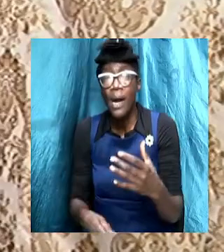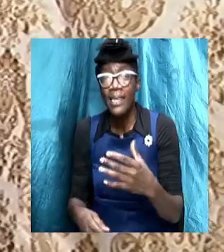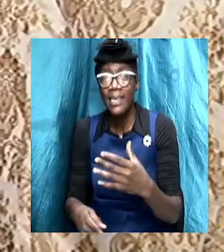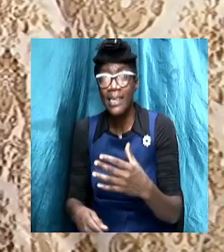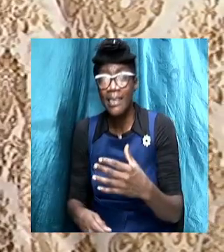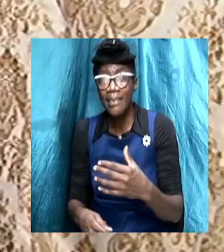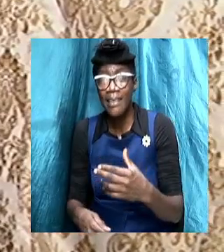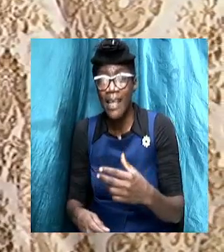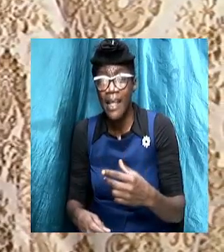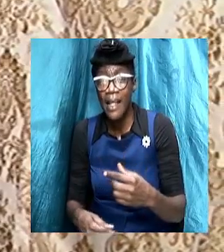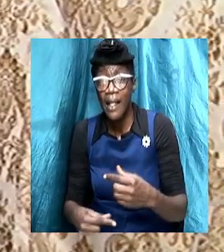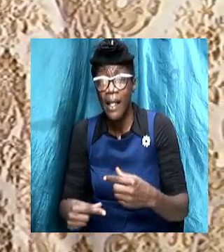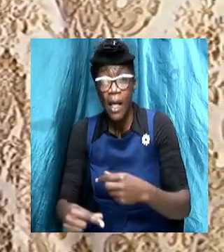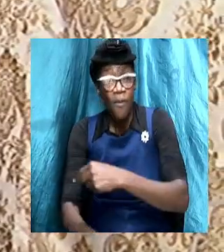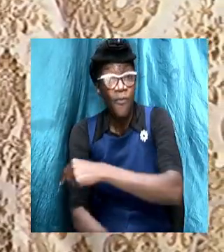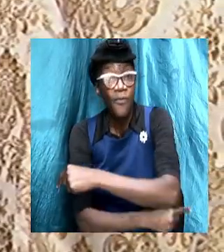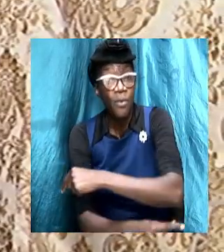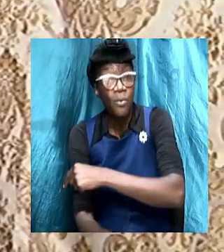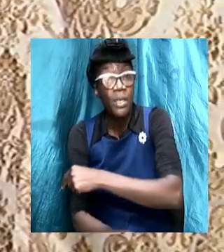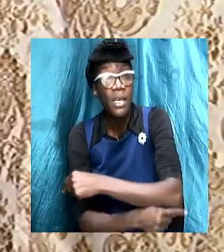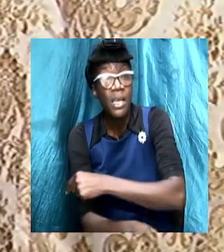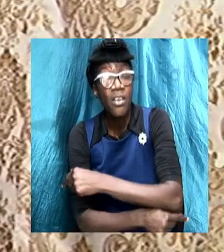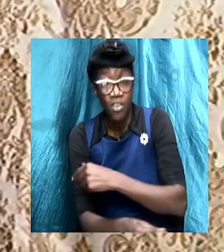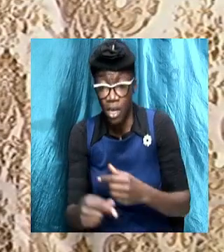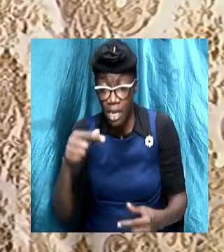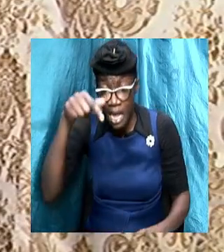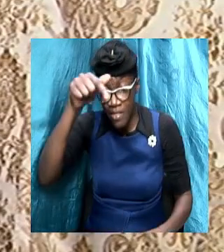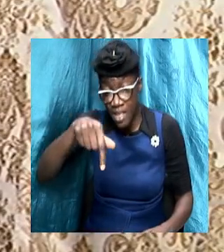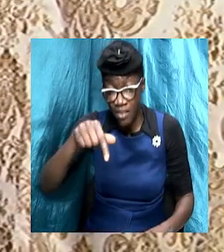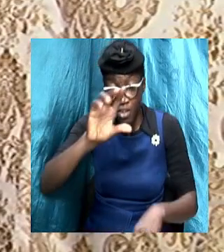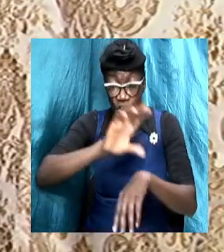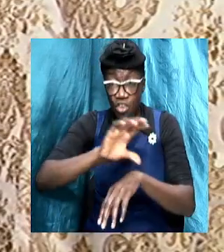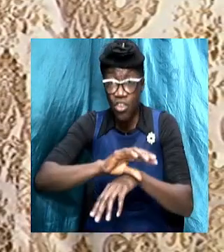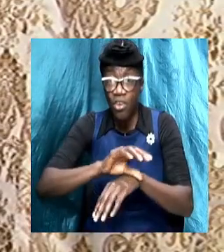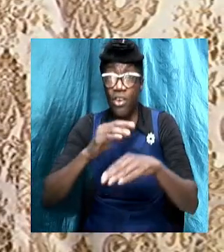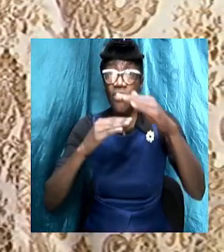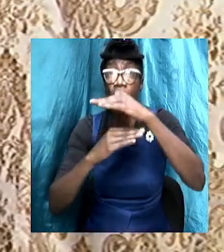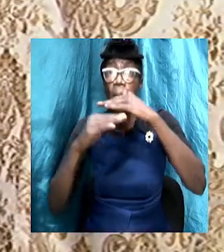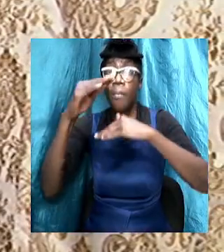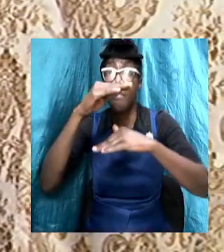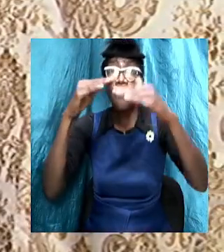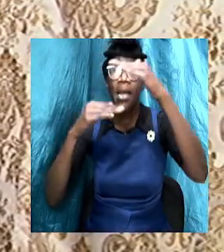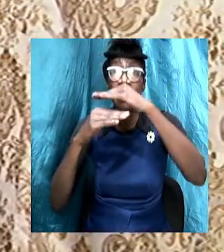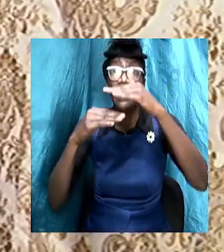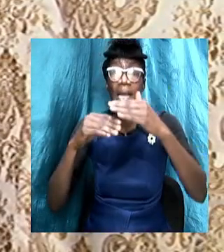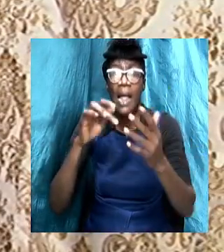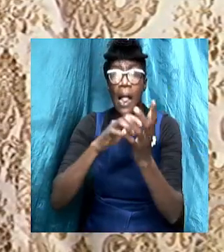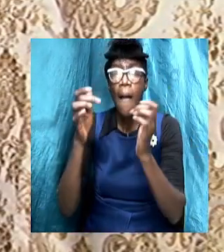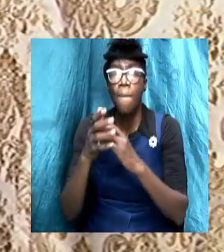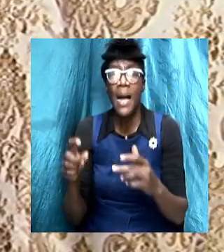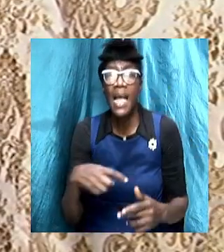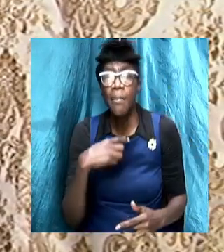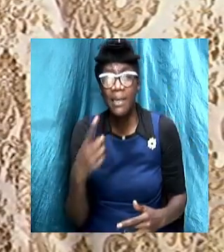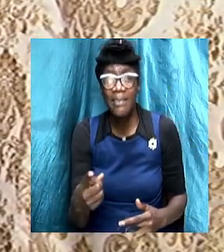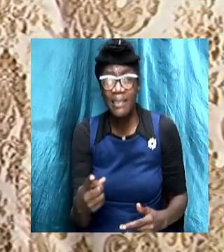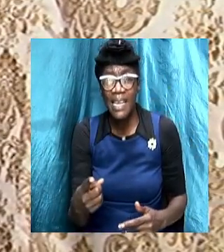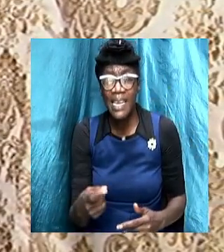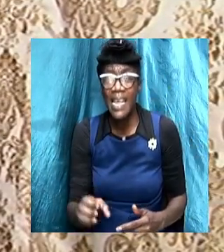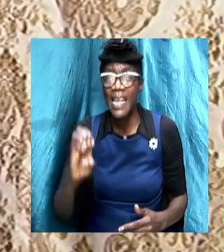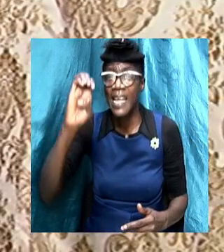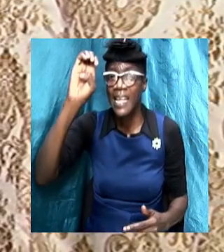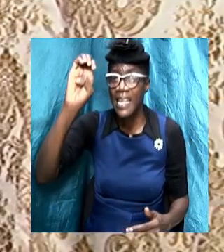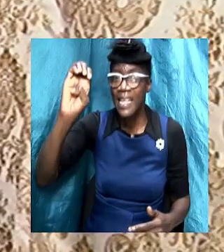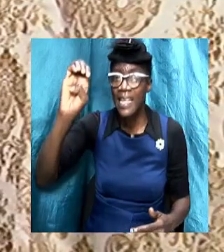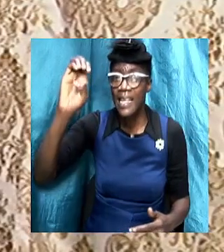foundation upon which this church was built? Let us try to go there. So the Bible says in Ephesians